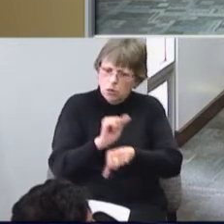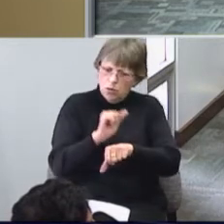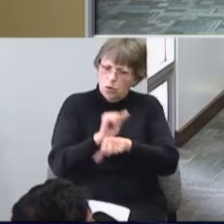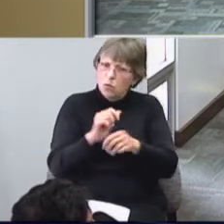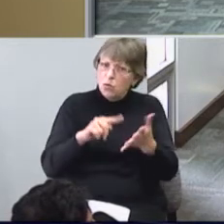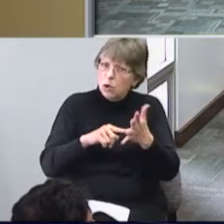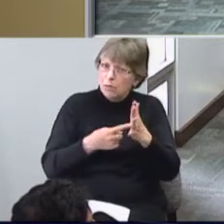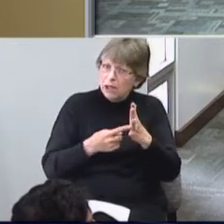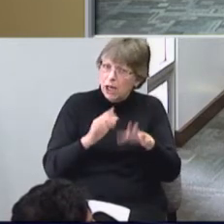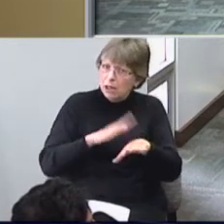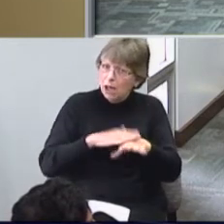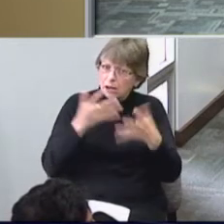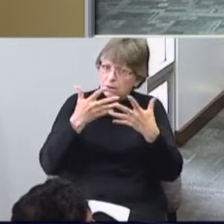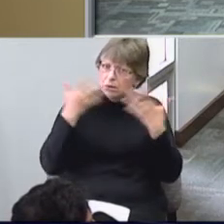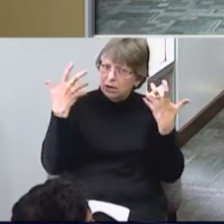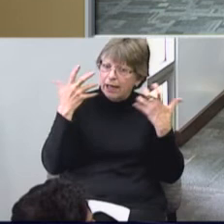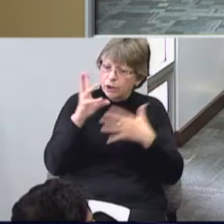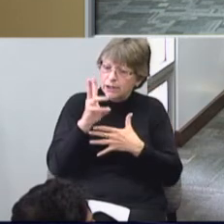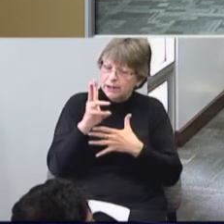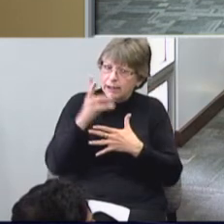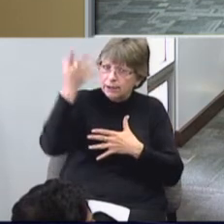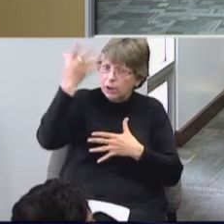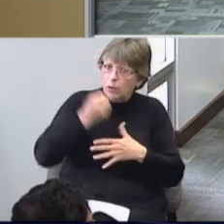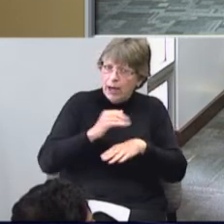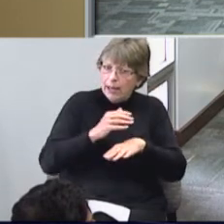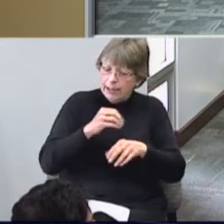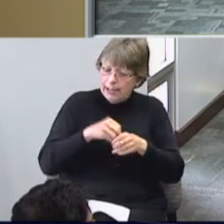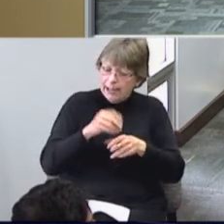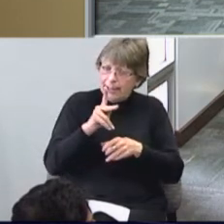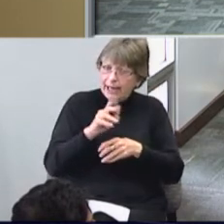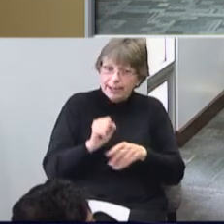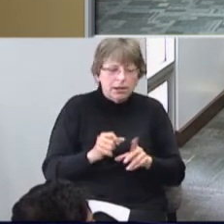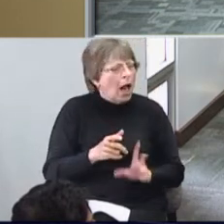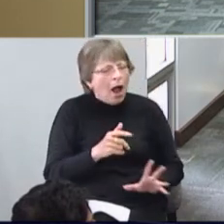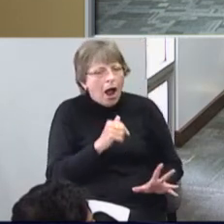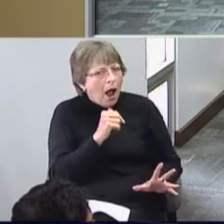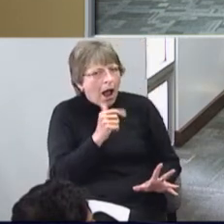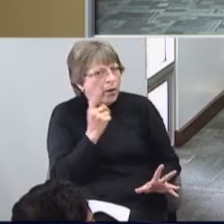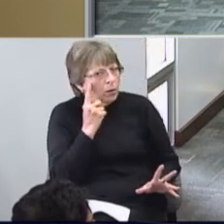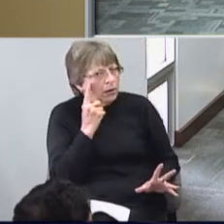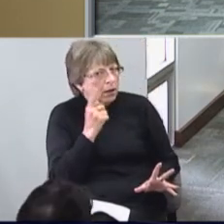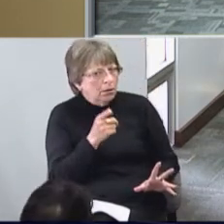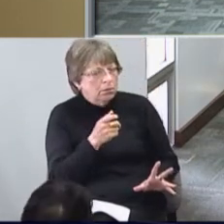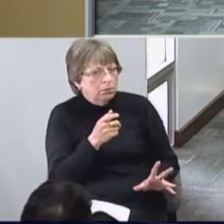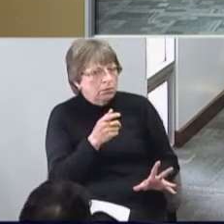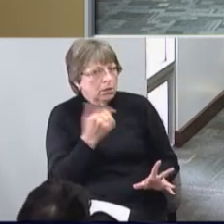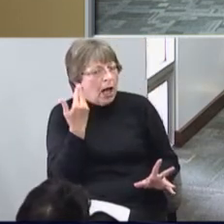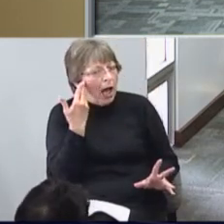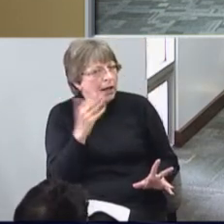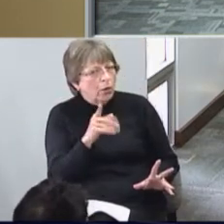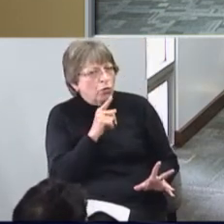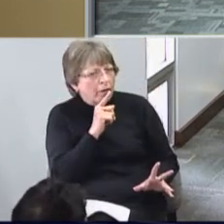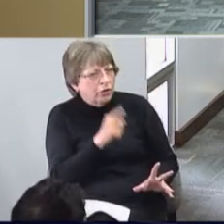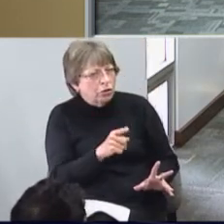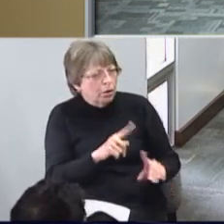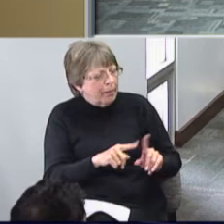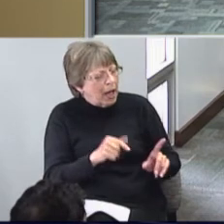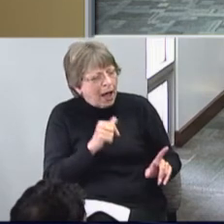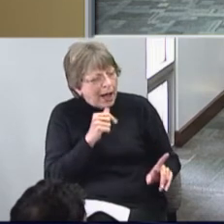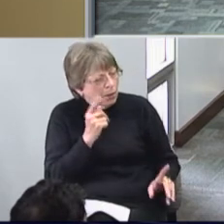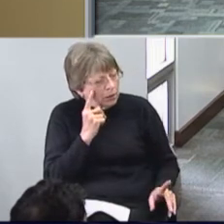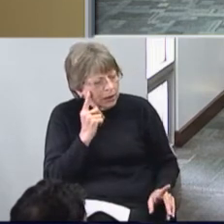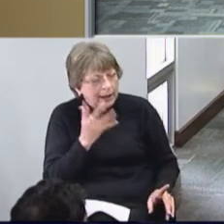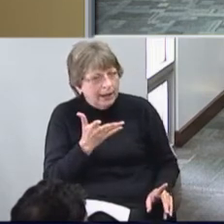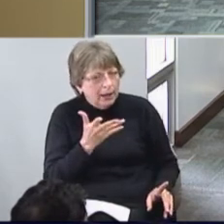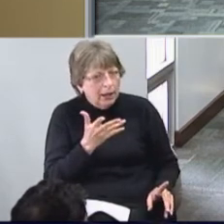begun on the Tiger 6 grant in Kansas? Do not believe so, and I don't know for certain, but I do not believe so, because I think there's